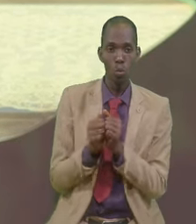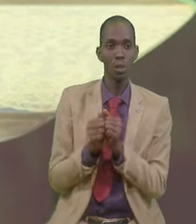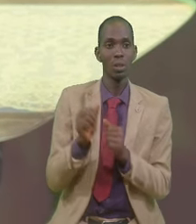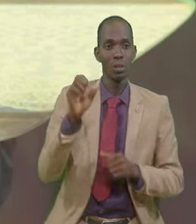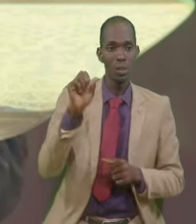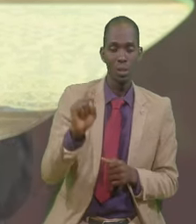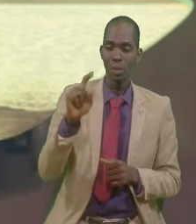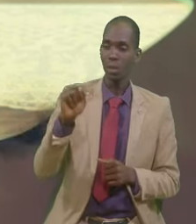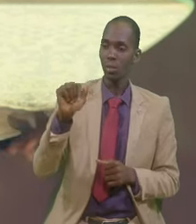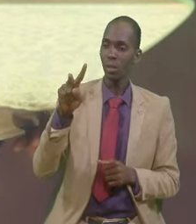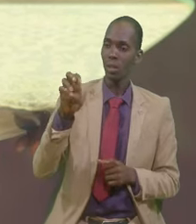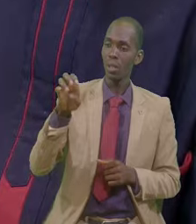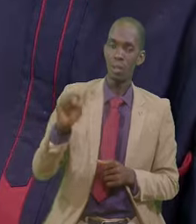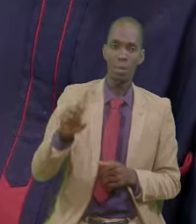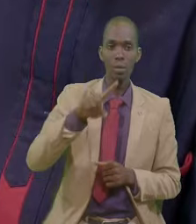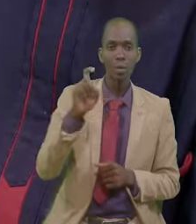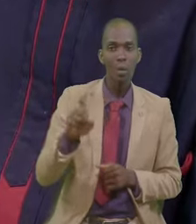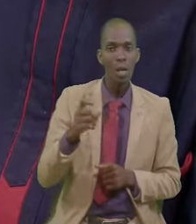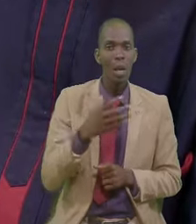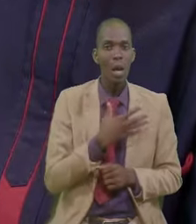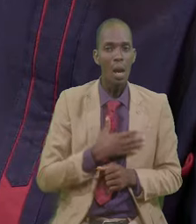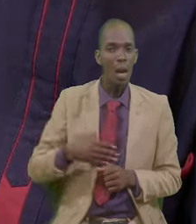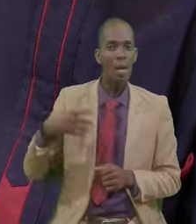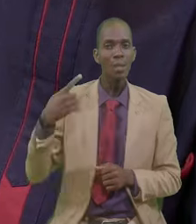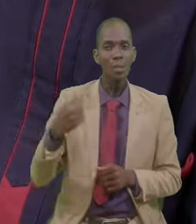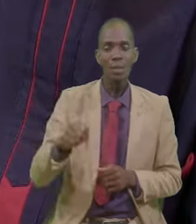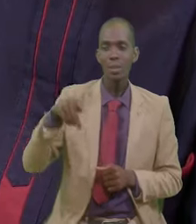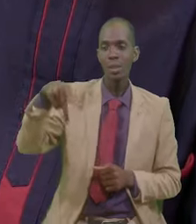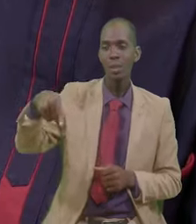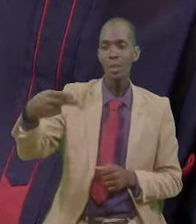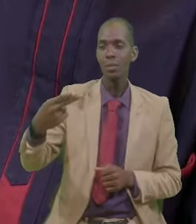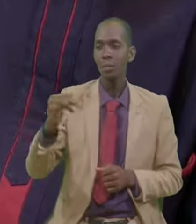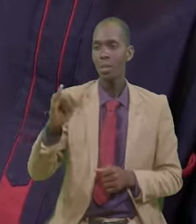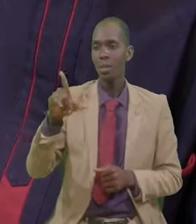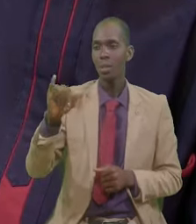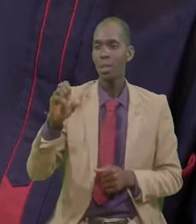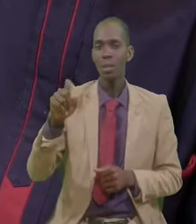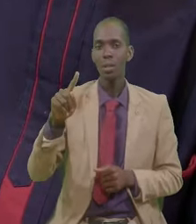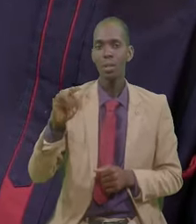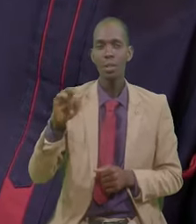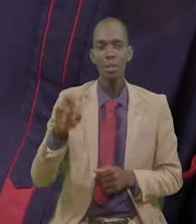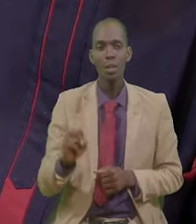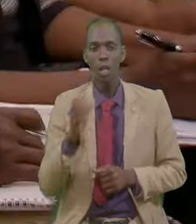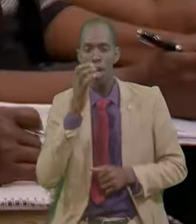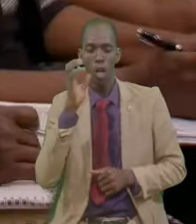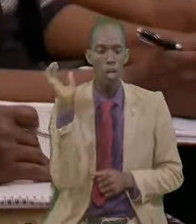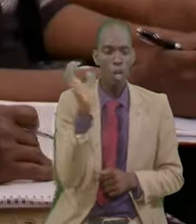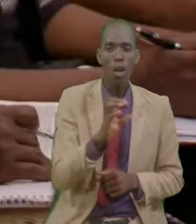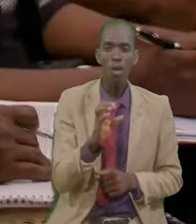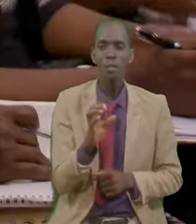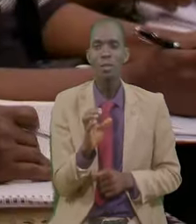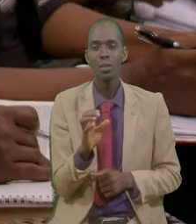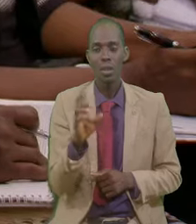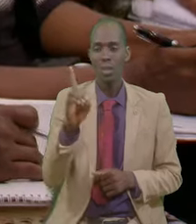And the Philistine cursed David, tell me, by his gods. That was actually